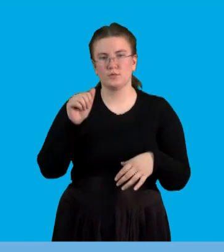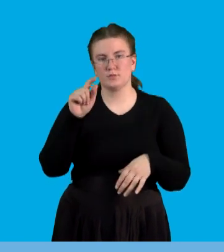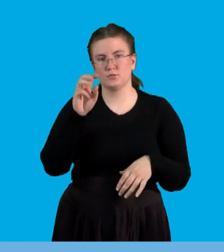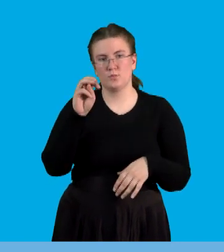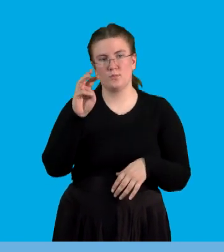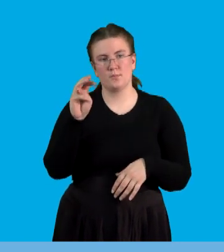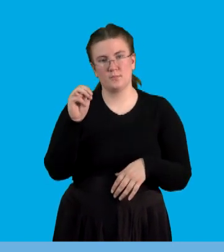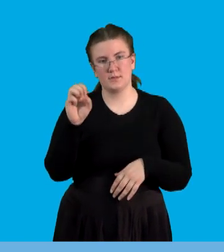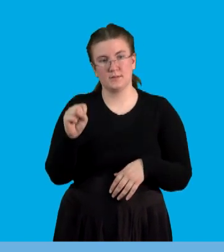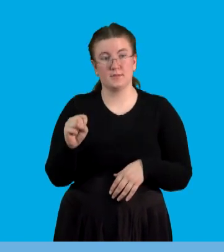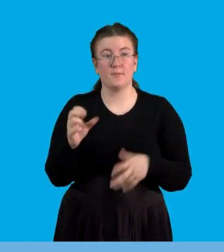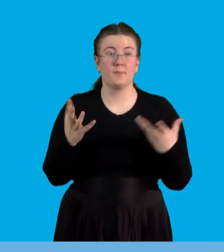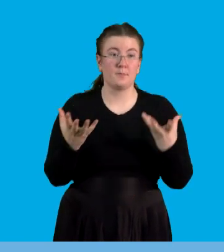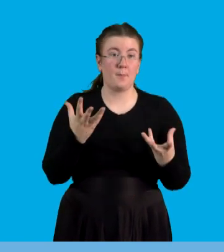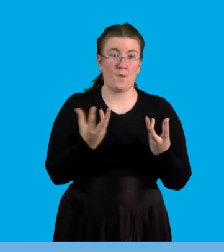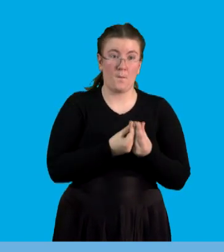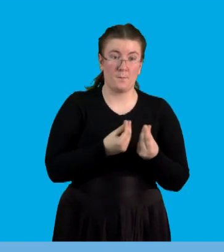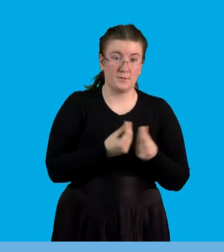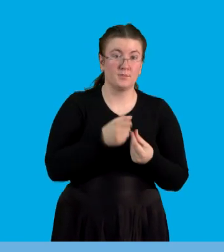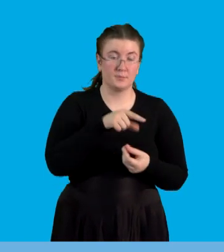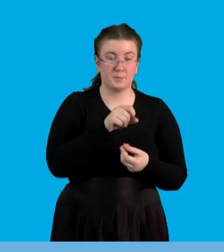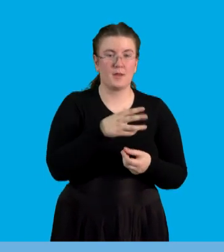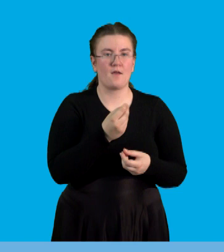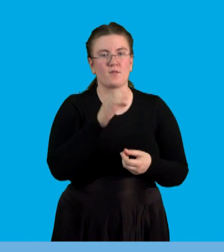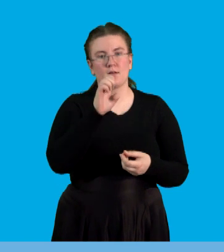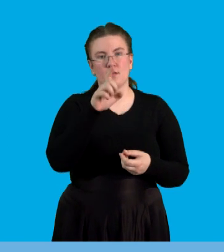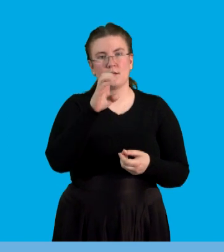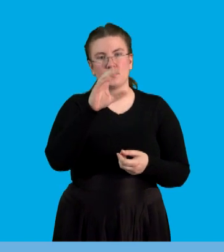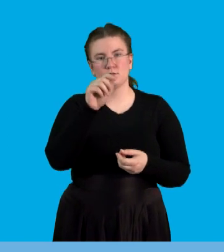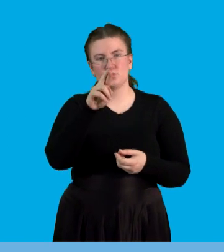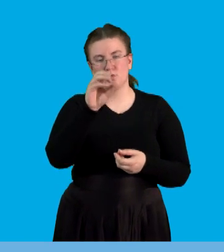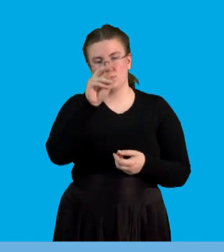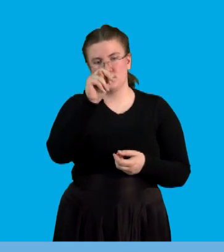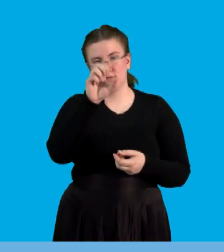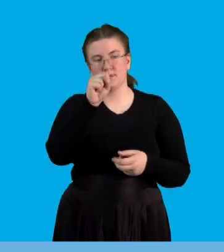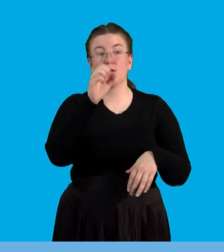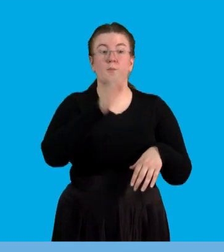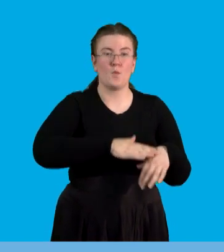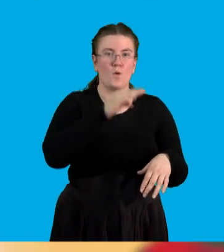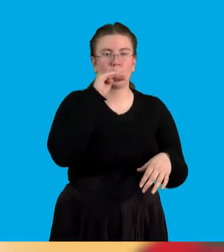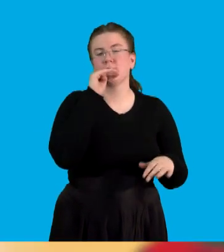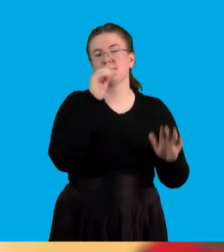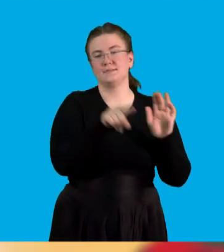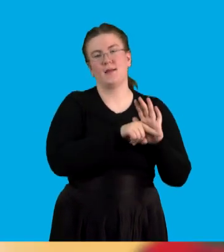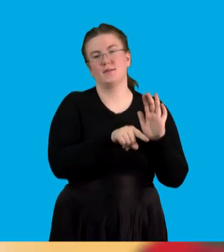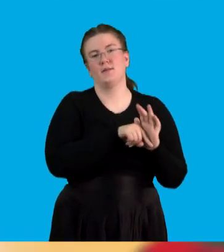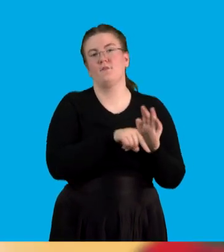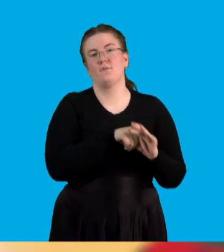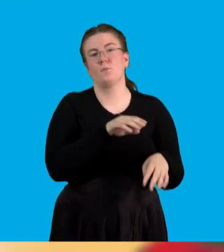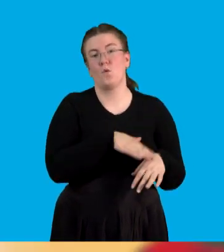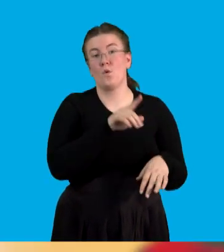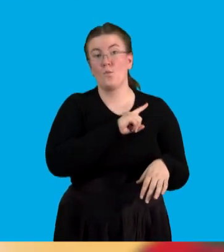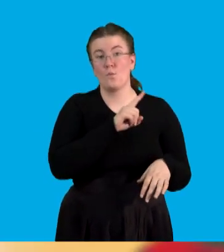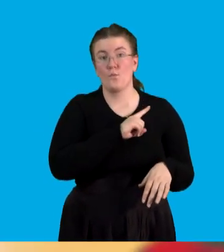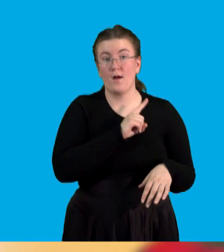an object that has an excess of electrons, that means it has more electrons. That means it is going to be more negatively charged,